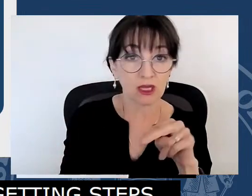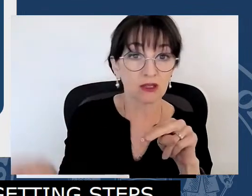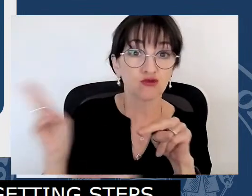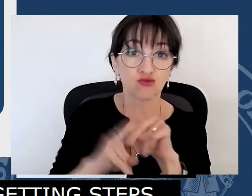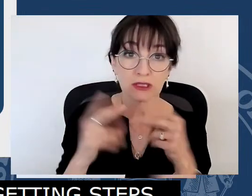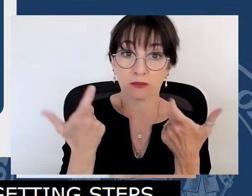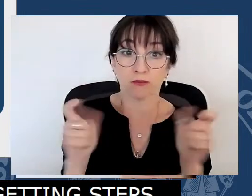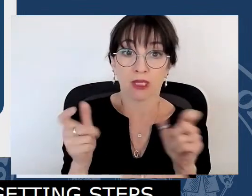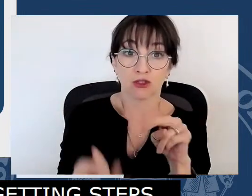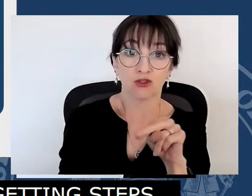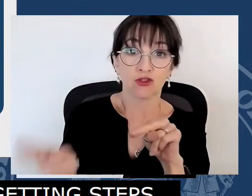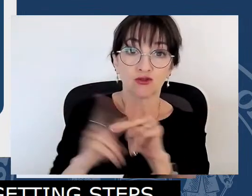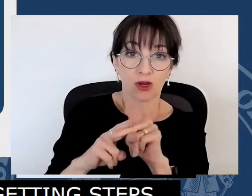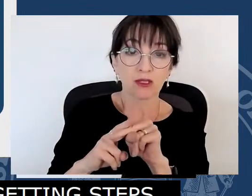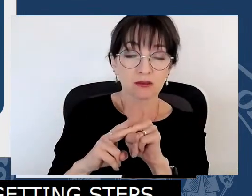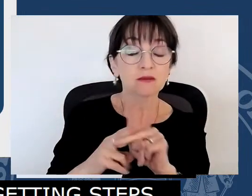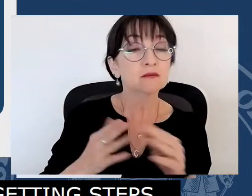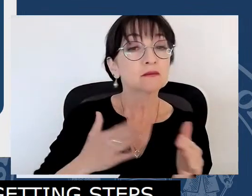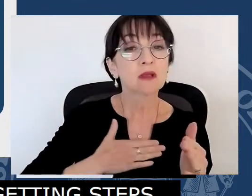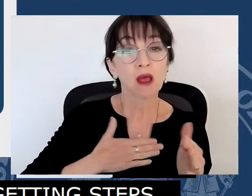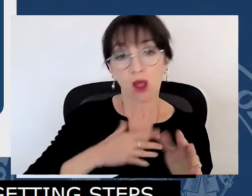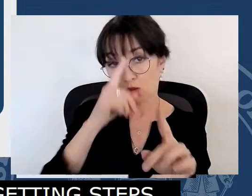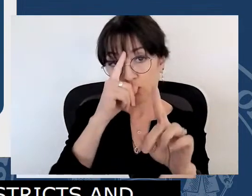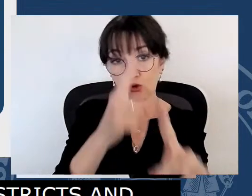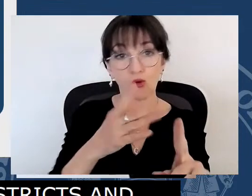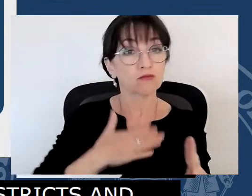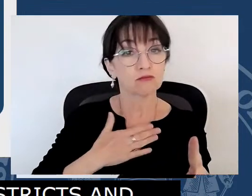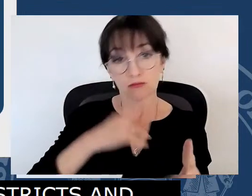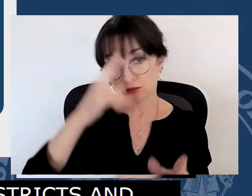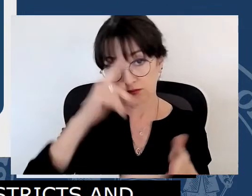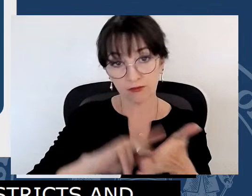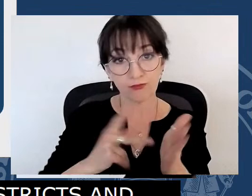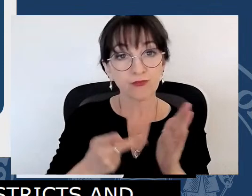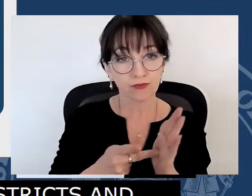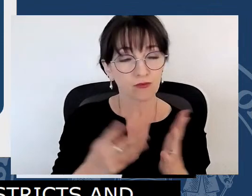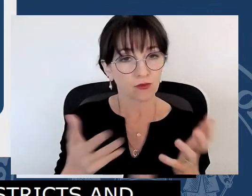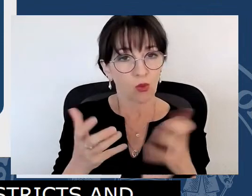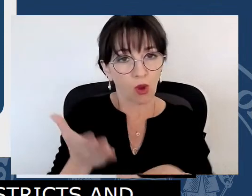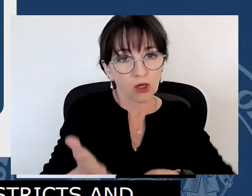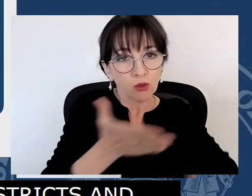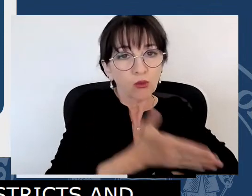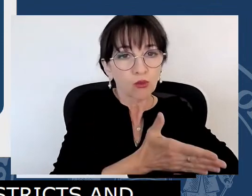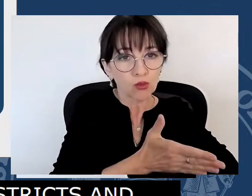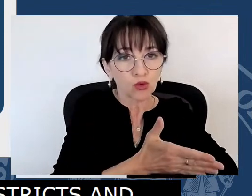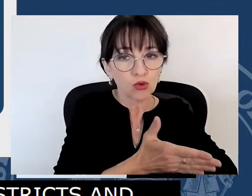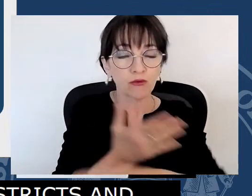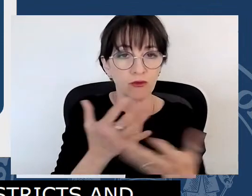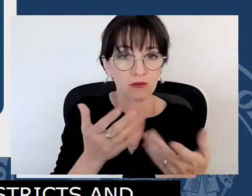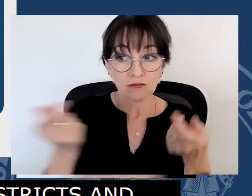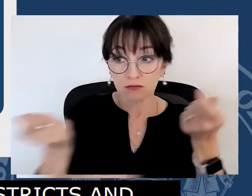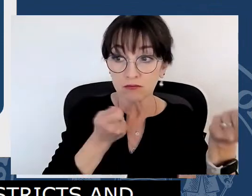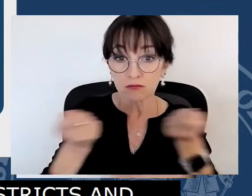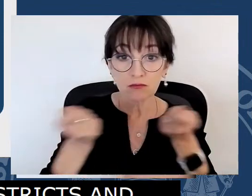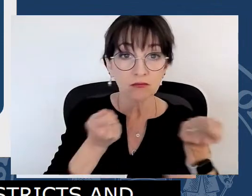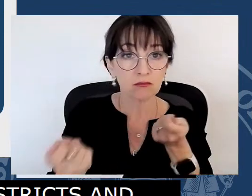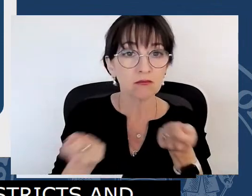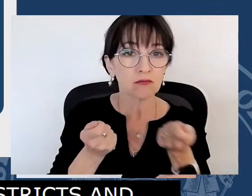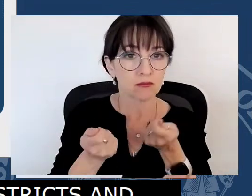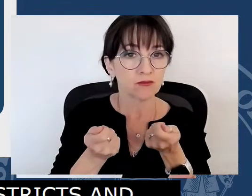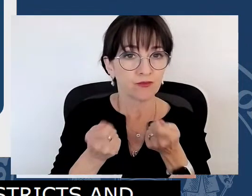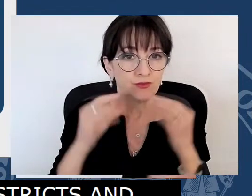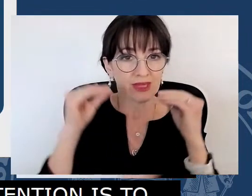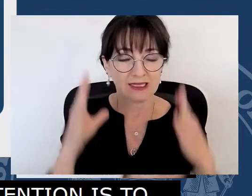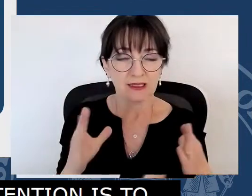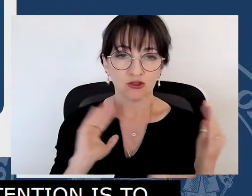and the intention of it is to improve the results in competing for bringing teachers into our state